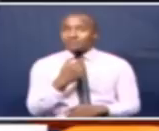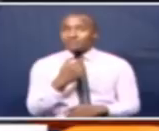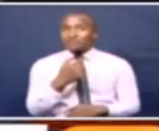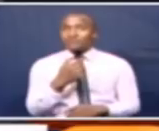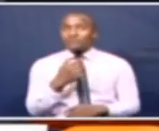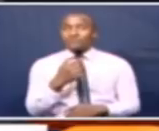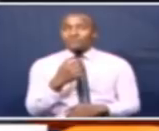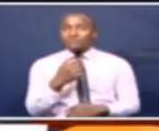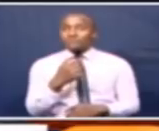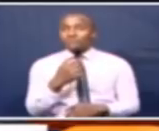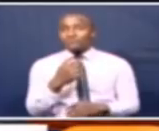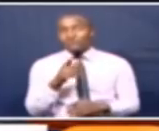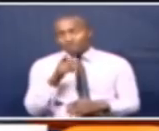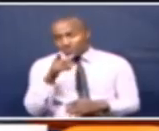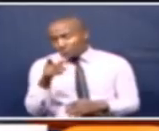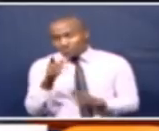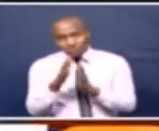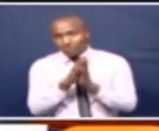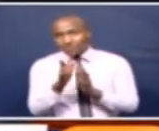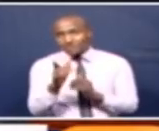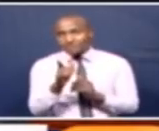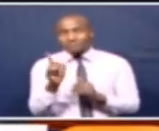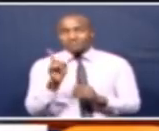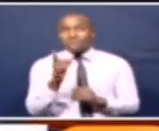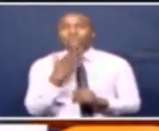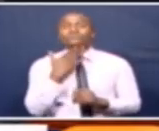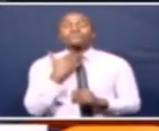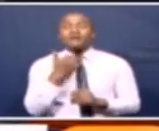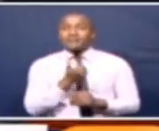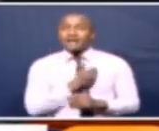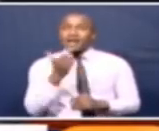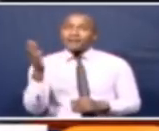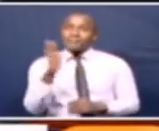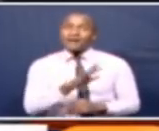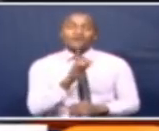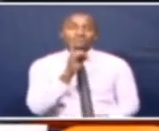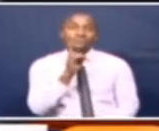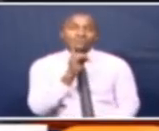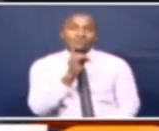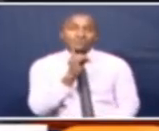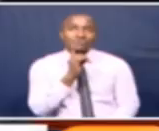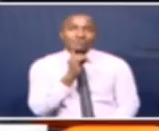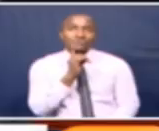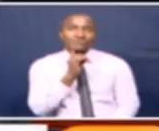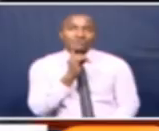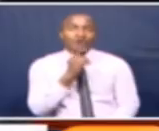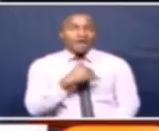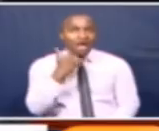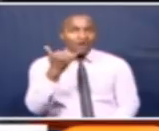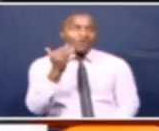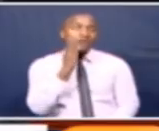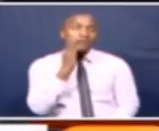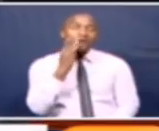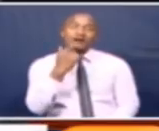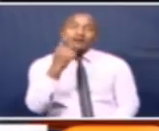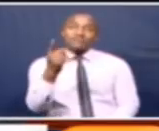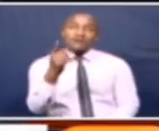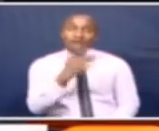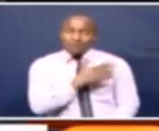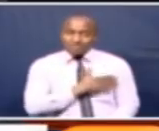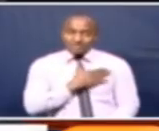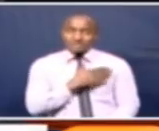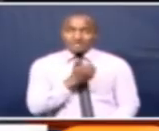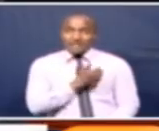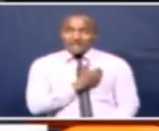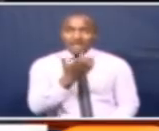tell me what you are just saying. We want that girl here tomorrow. Yeah. So I called mom. I told her, prepare